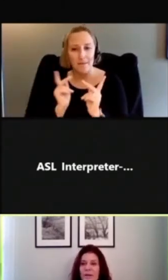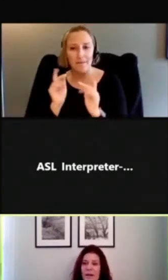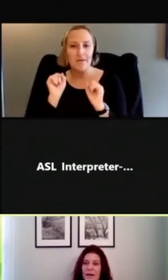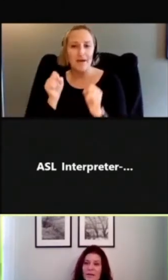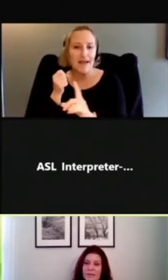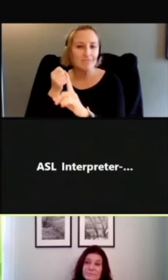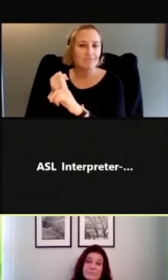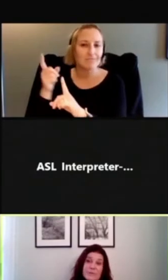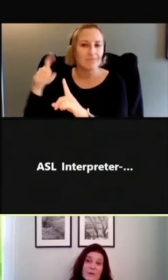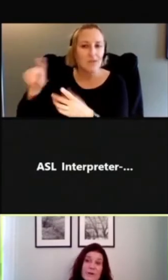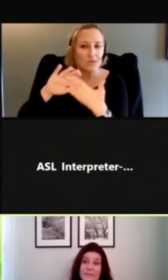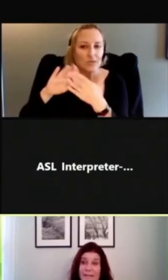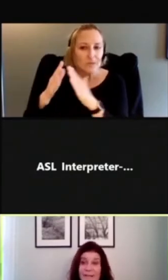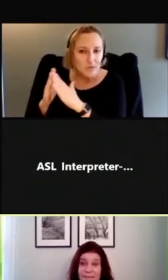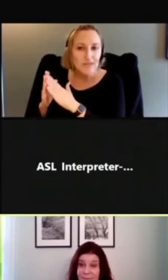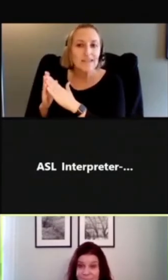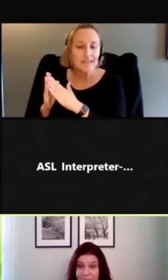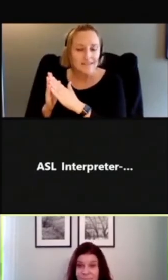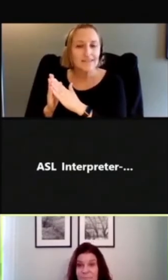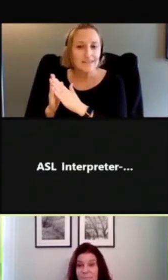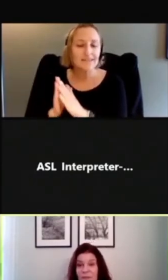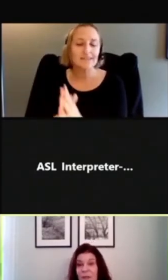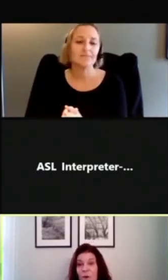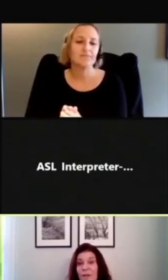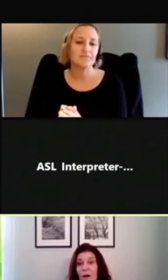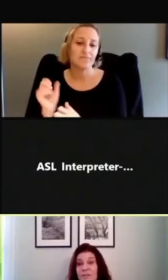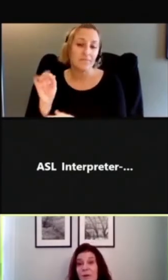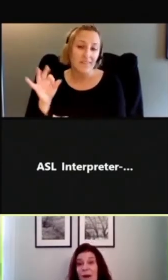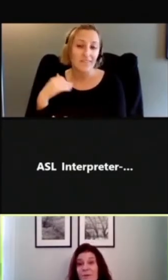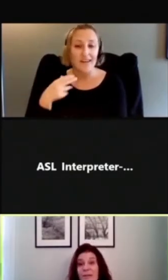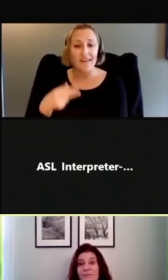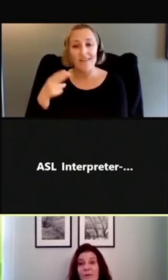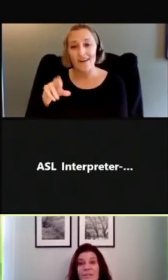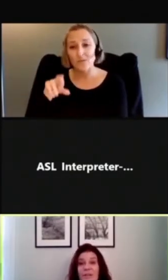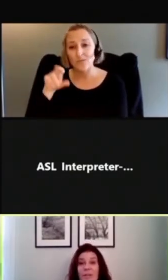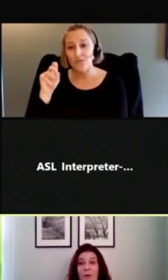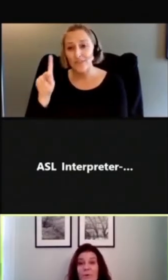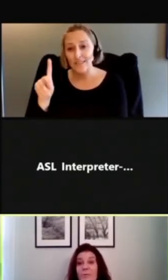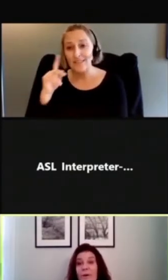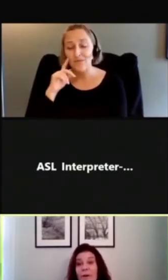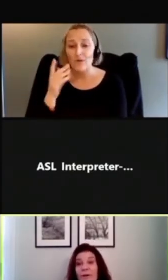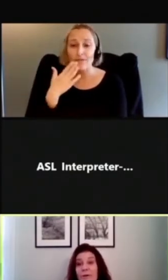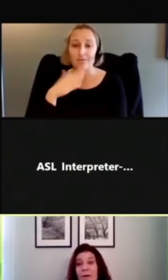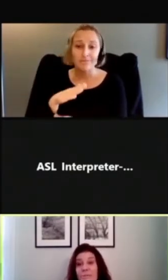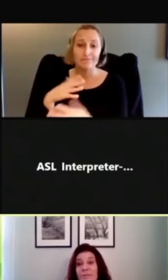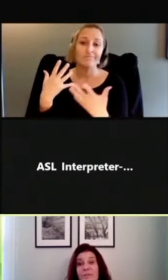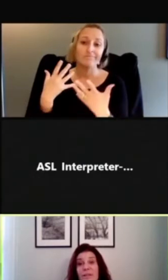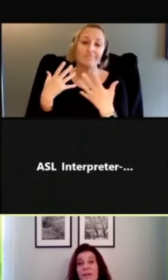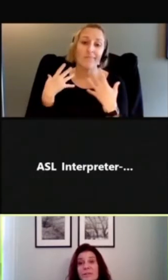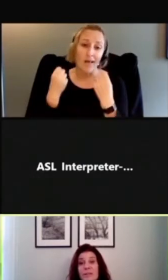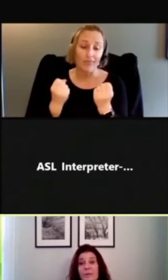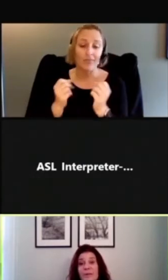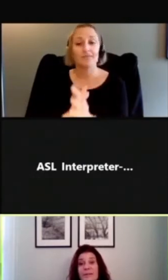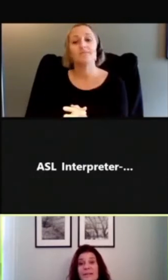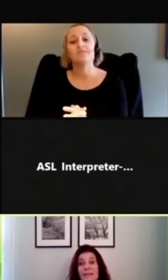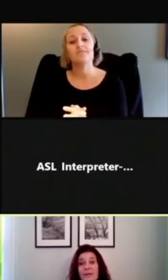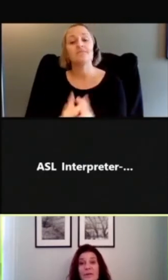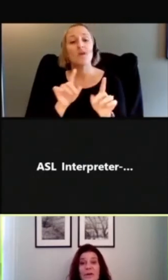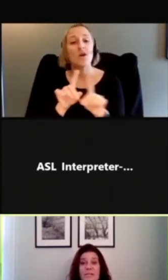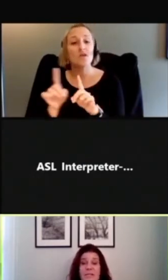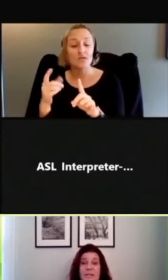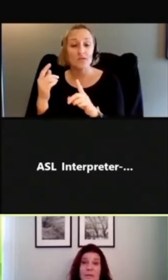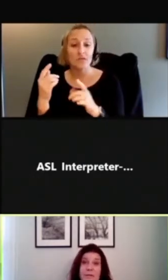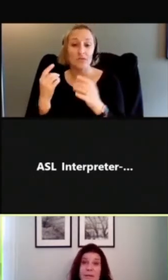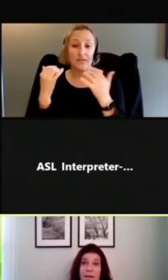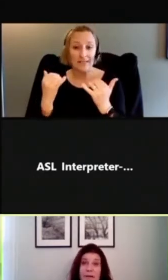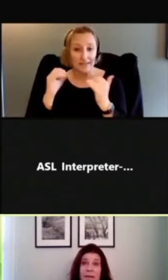risk for low health status. We also have a big focus on knowing where students can go in the community to get